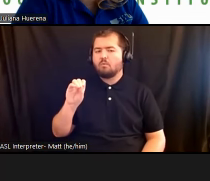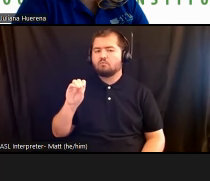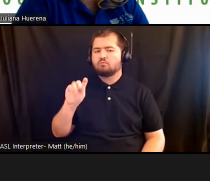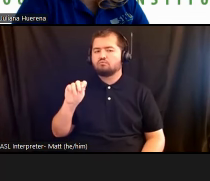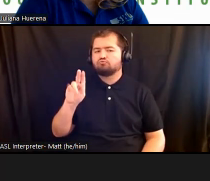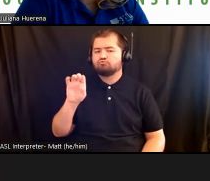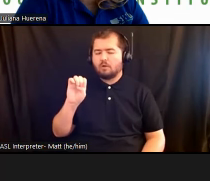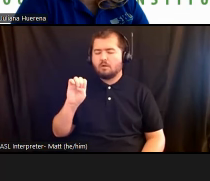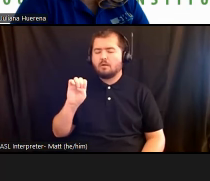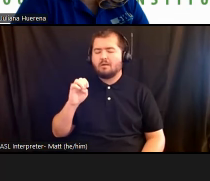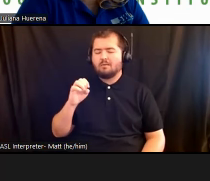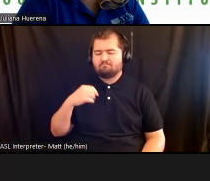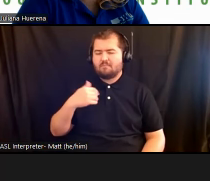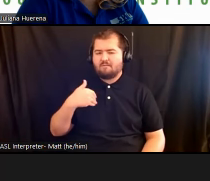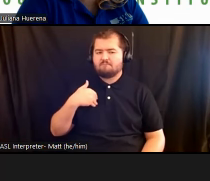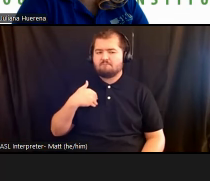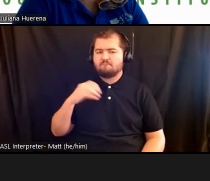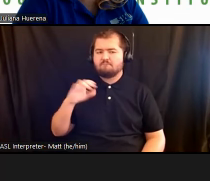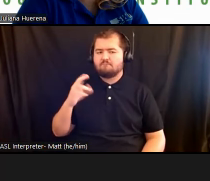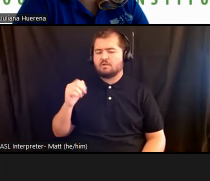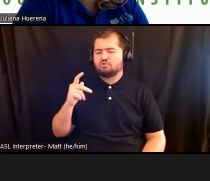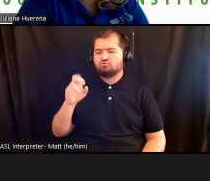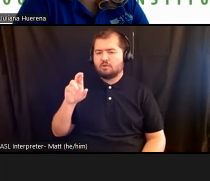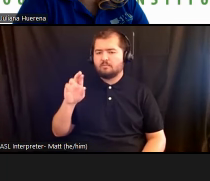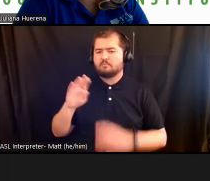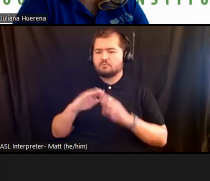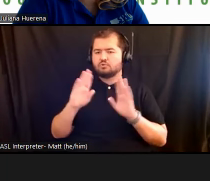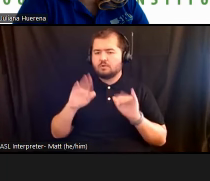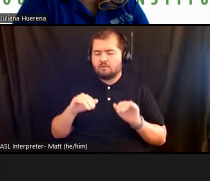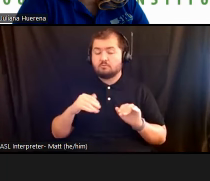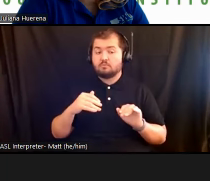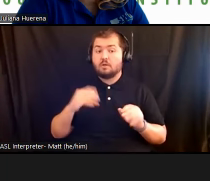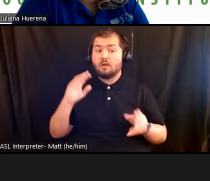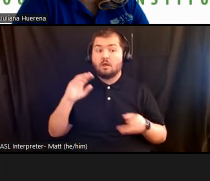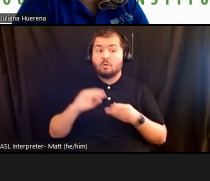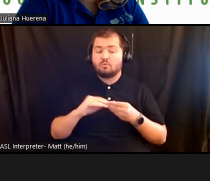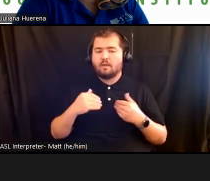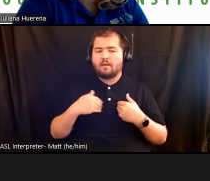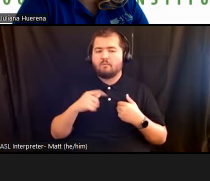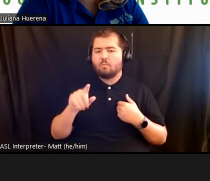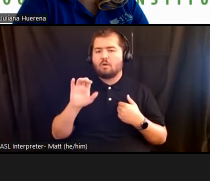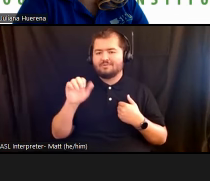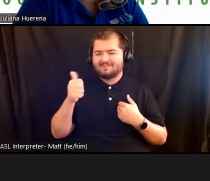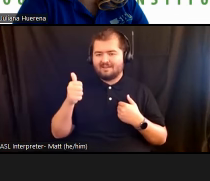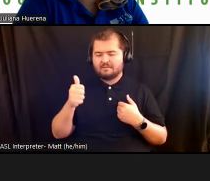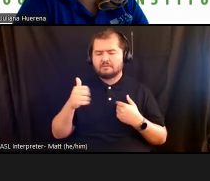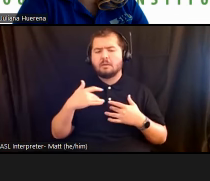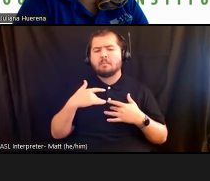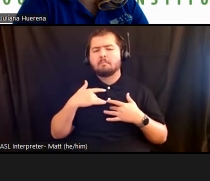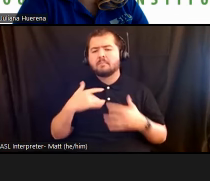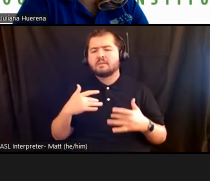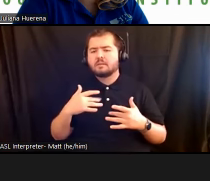Nation, and our Navajo Nation does have 110 chapters. Chapter houses are usually a